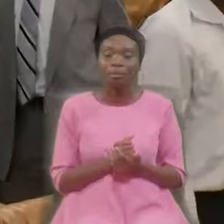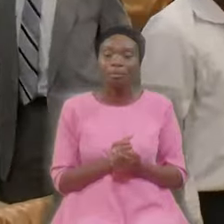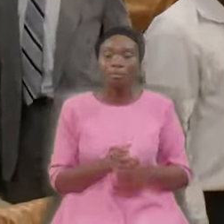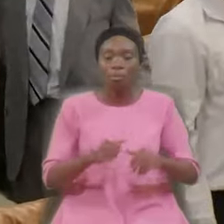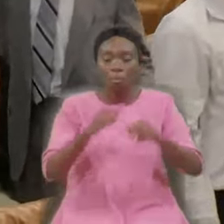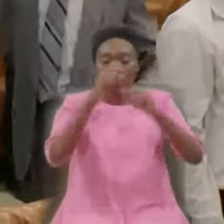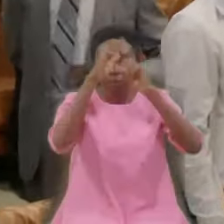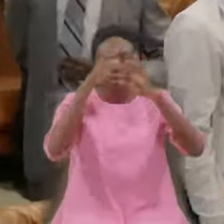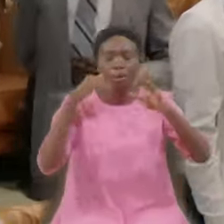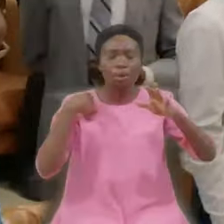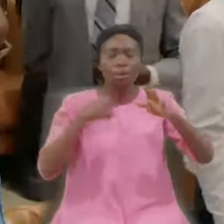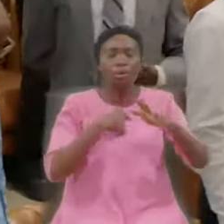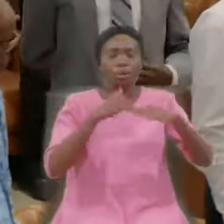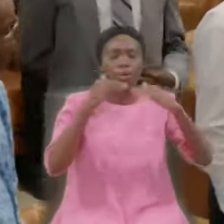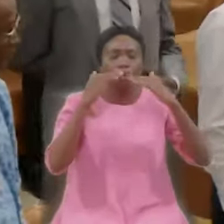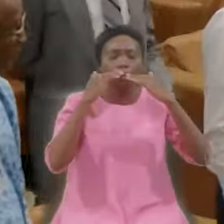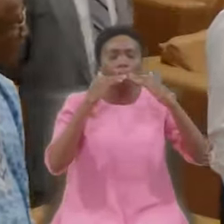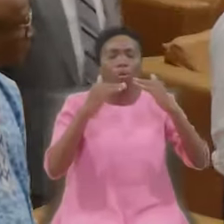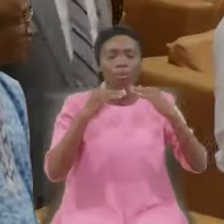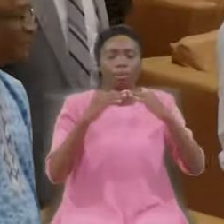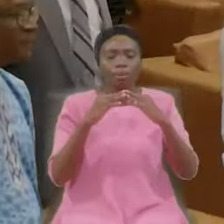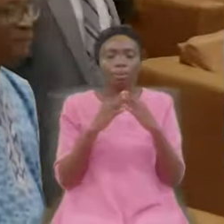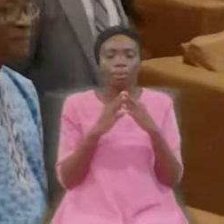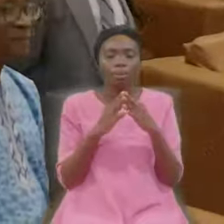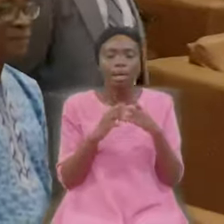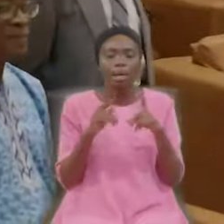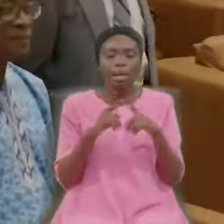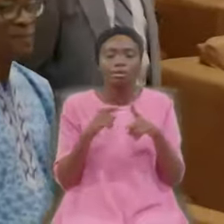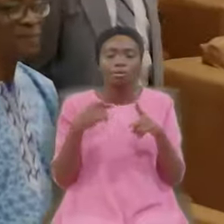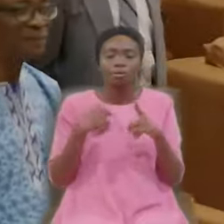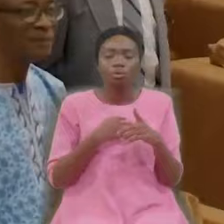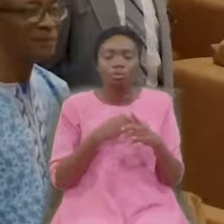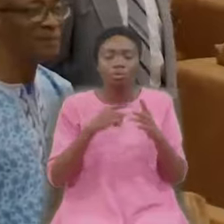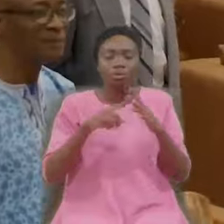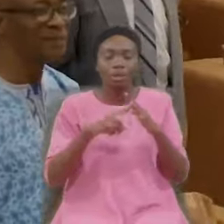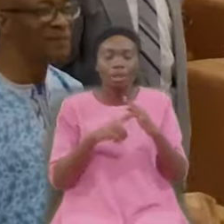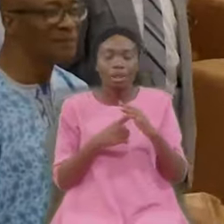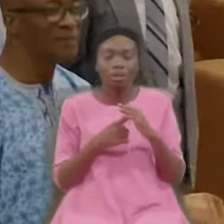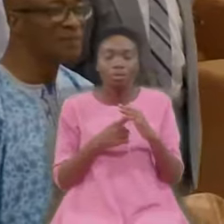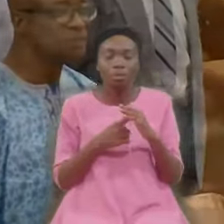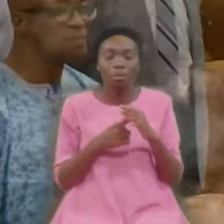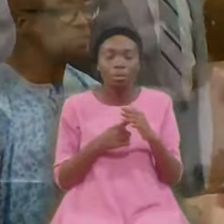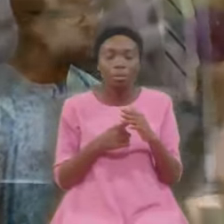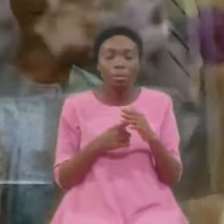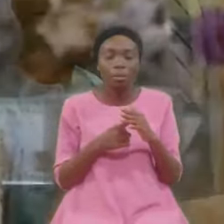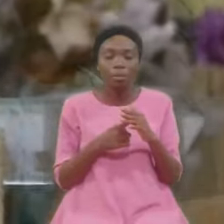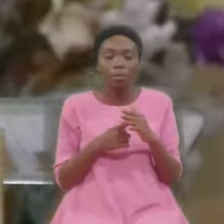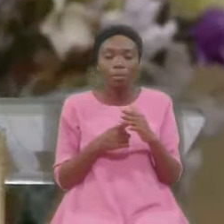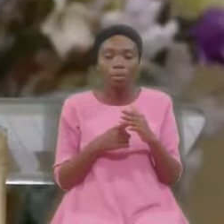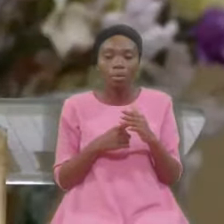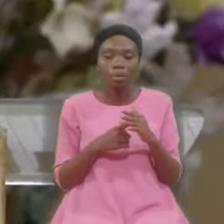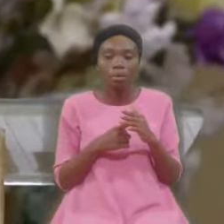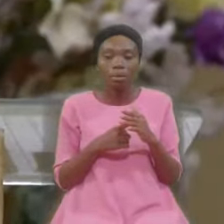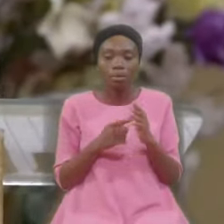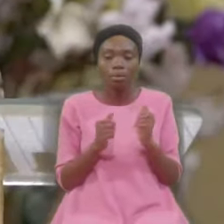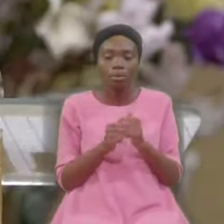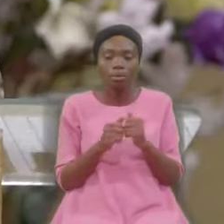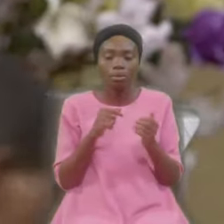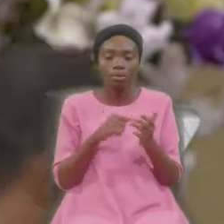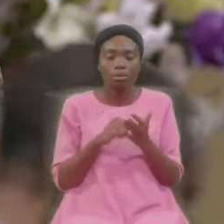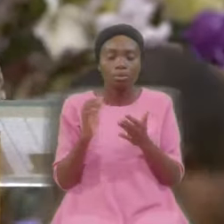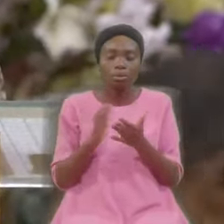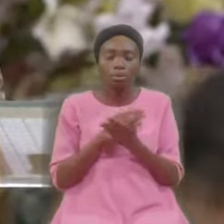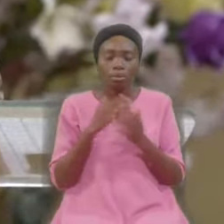Father, we thank you as we commence with GHS song now. We